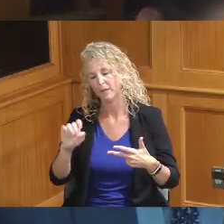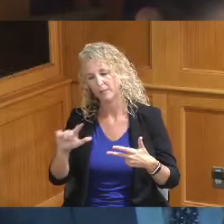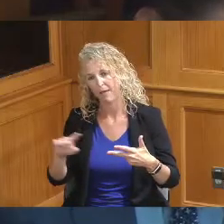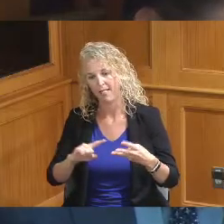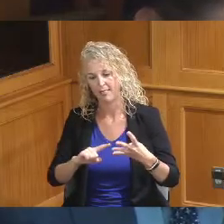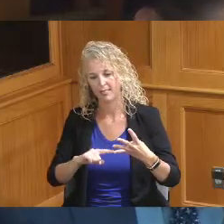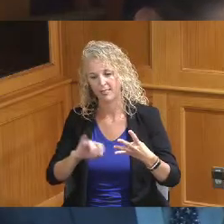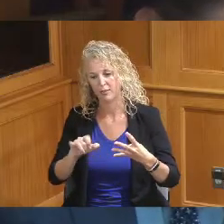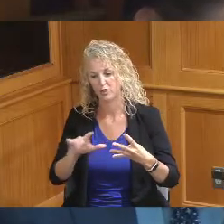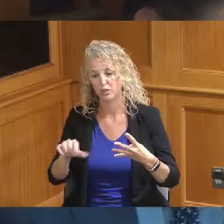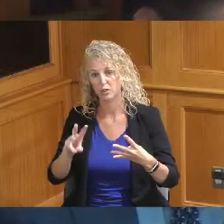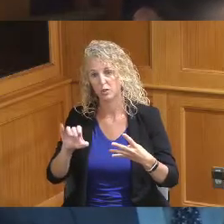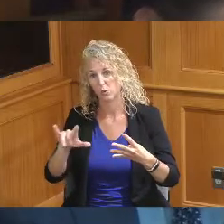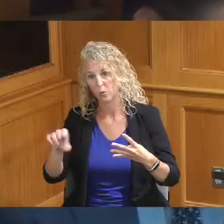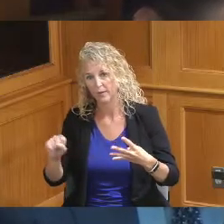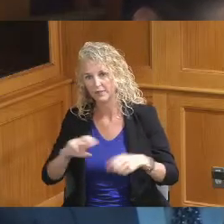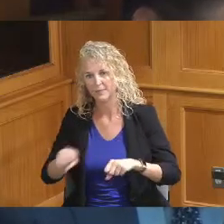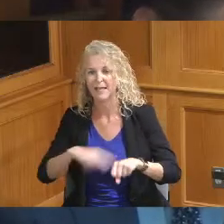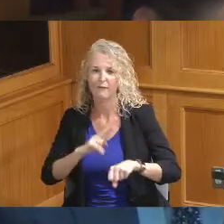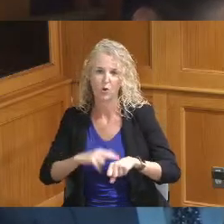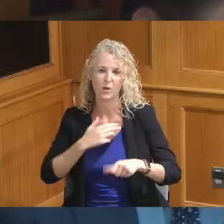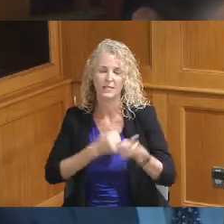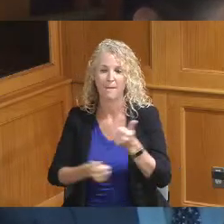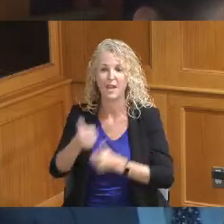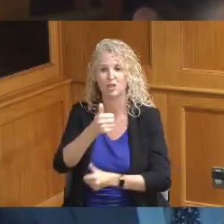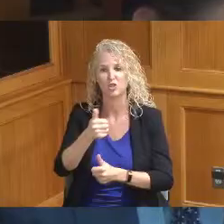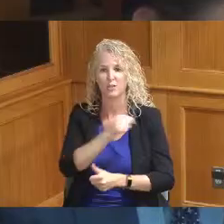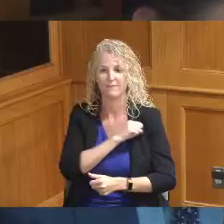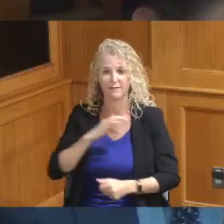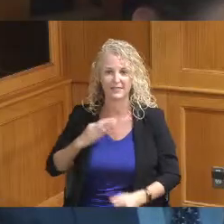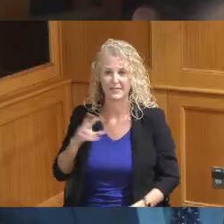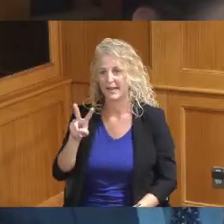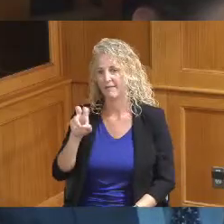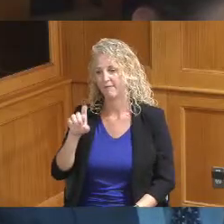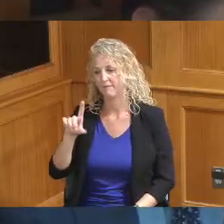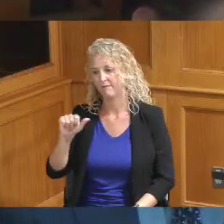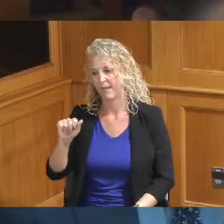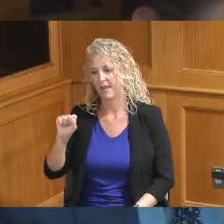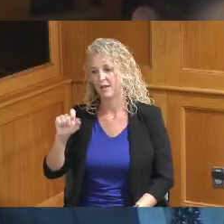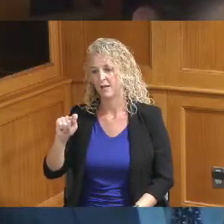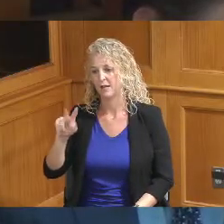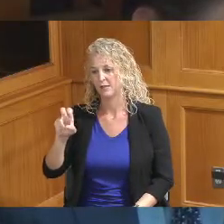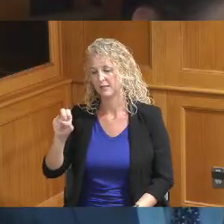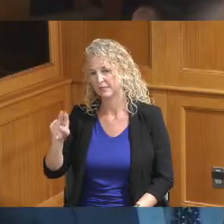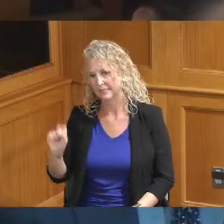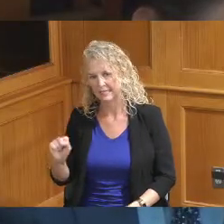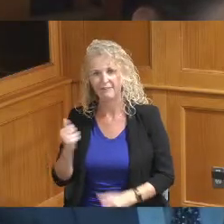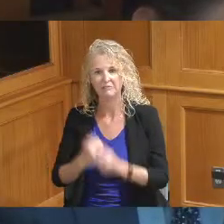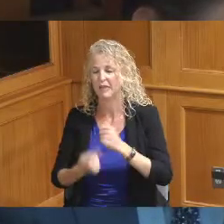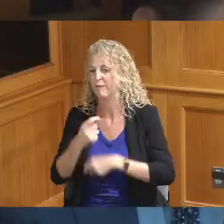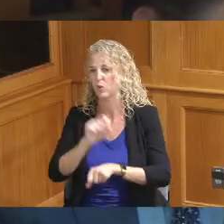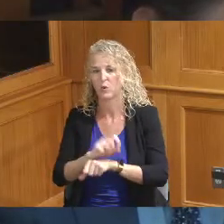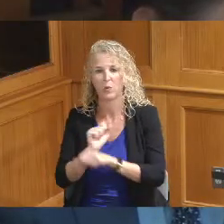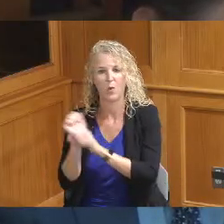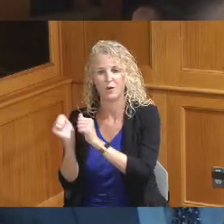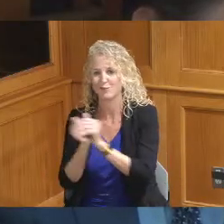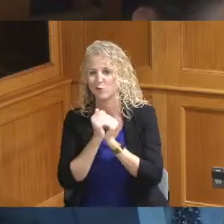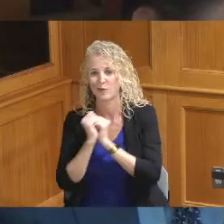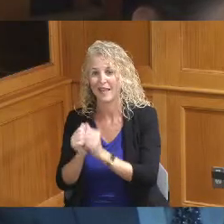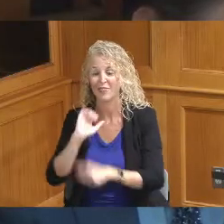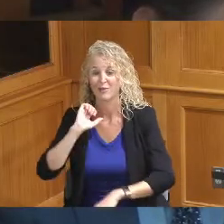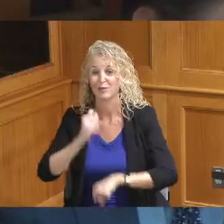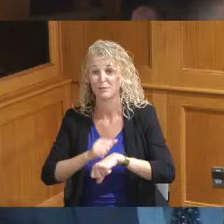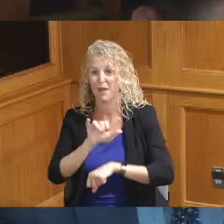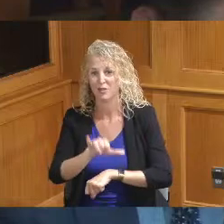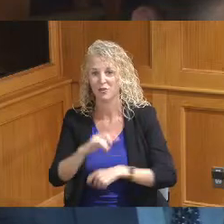Williams, my chief of staff, Veda Stevens, and Jackie Taggart with my office to work with everyone to be able to put that there.